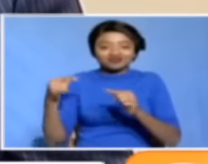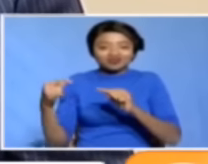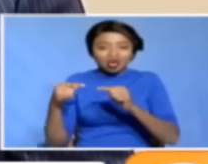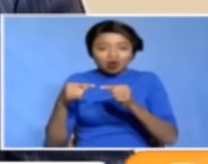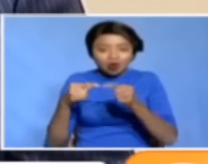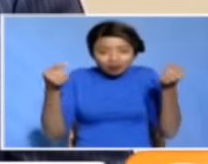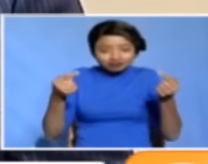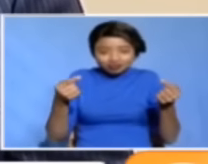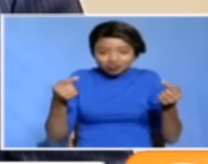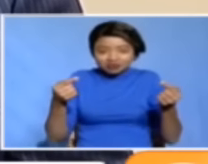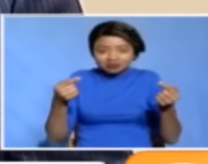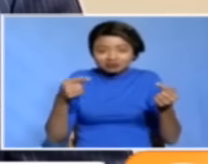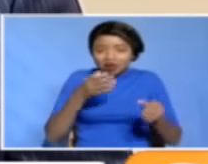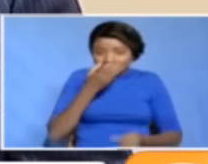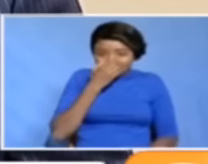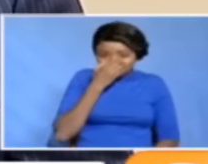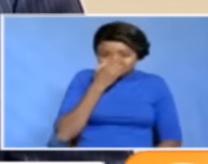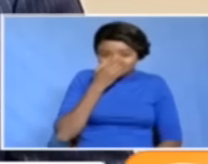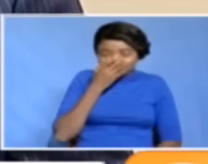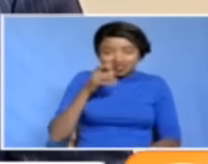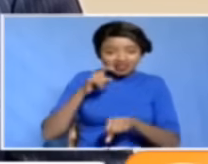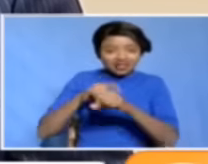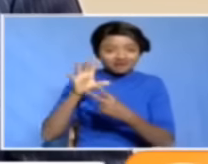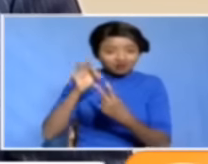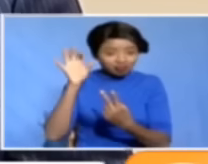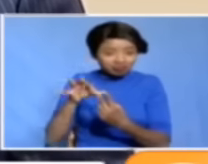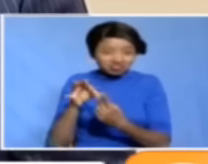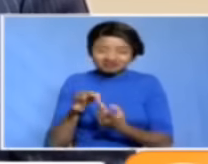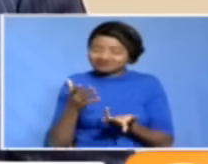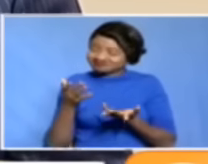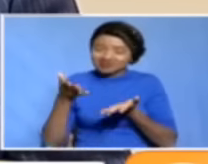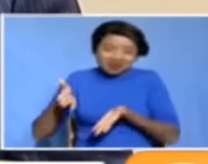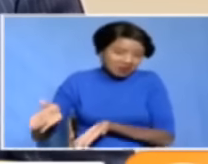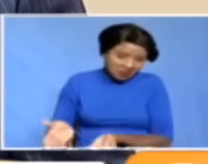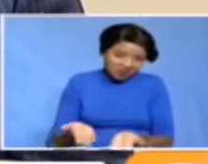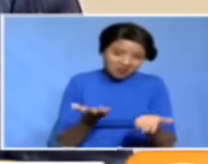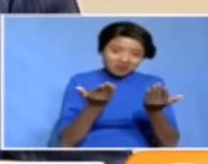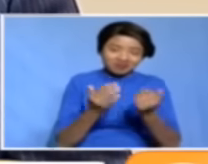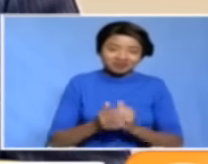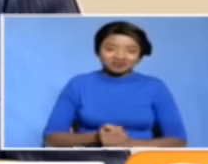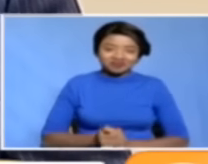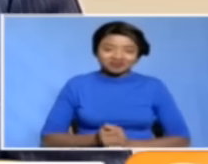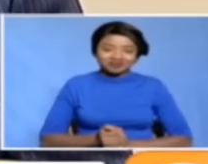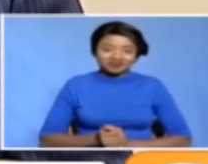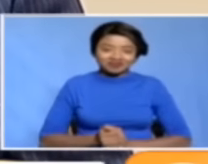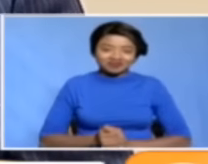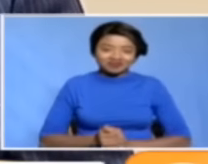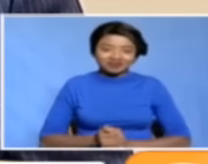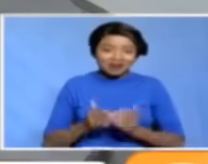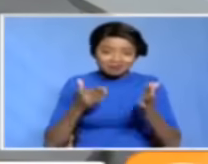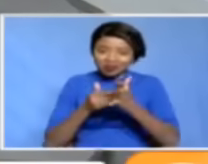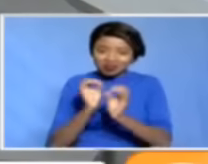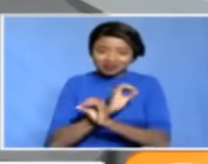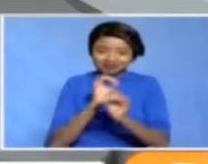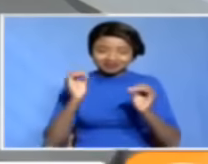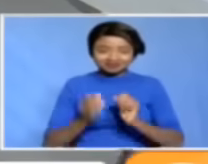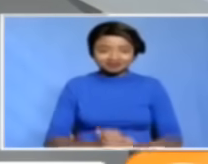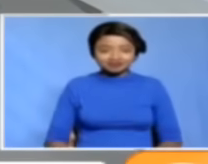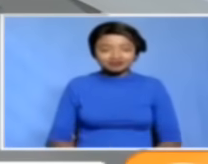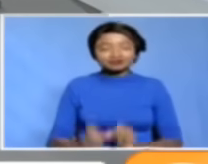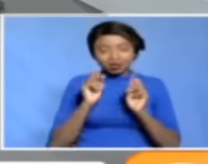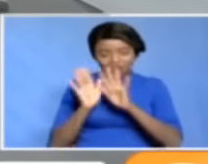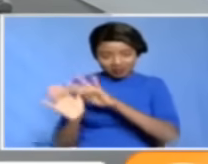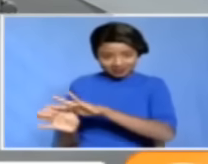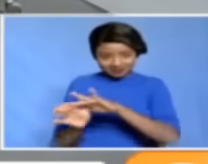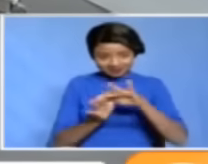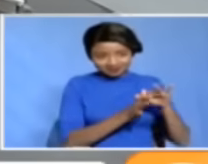the primaries, in the party nominations, they will not be denied that opportunity, I can assure you. All right, let's move on to another issue. I'll come back to all this